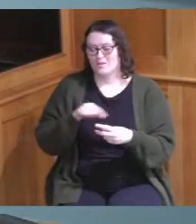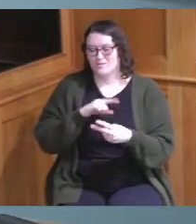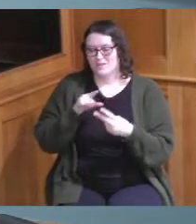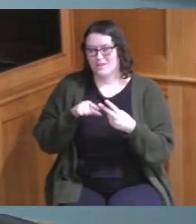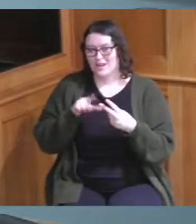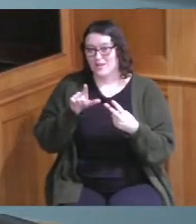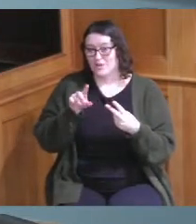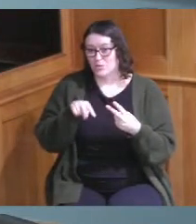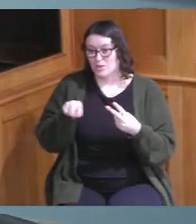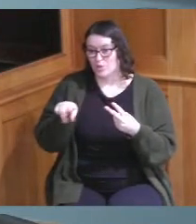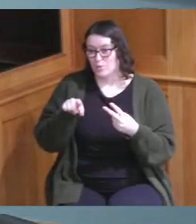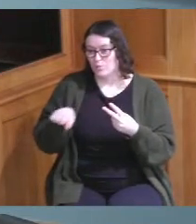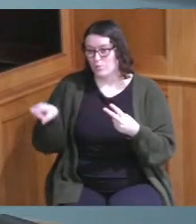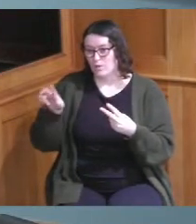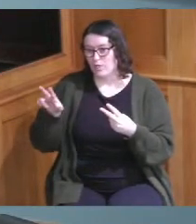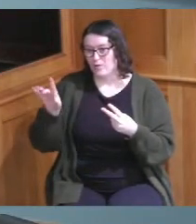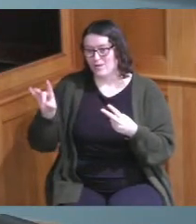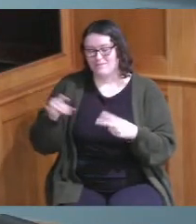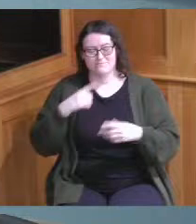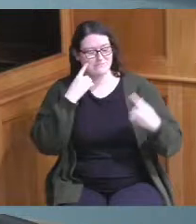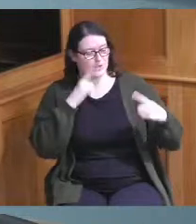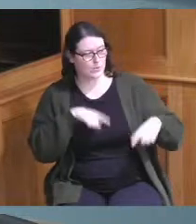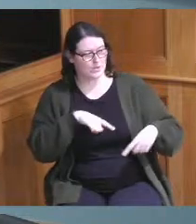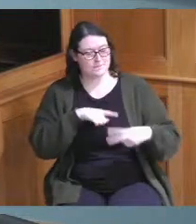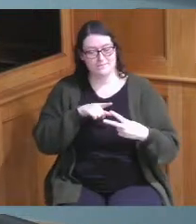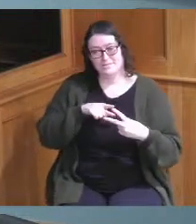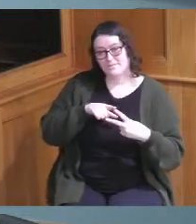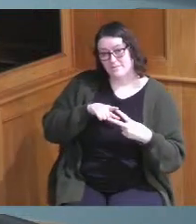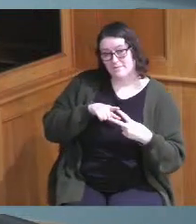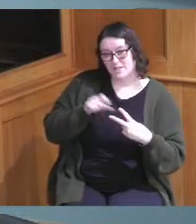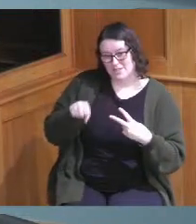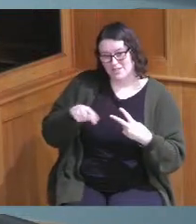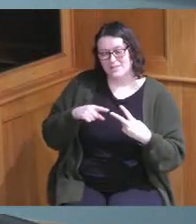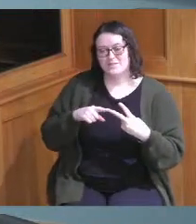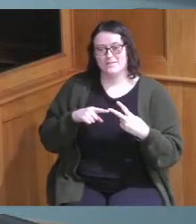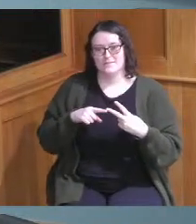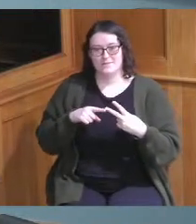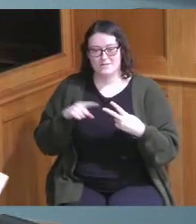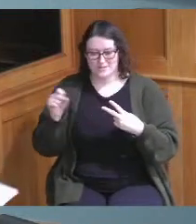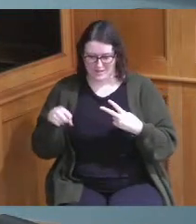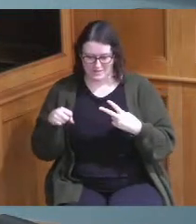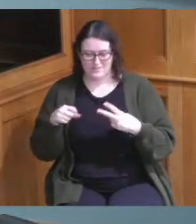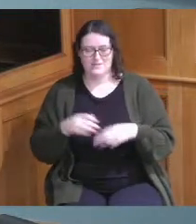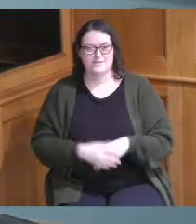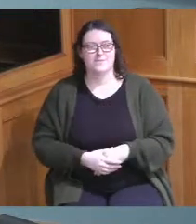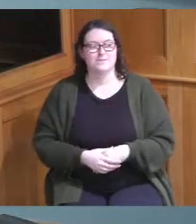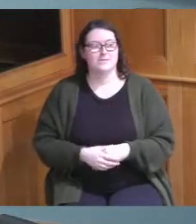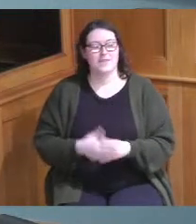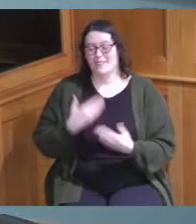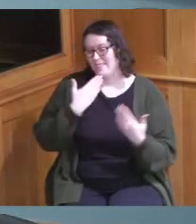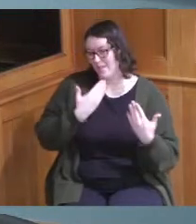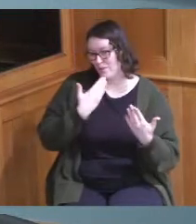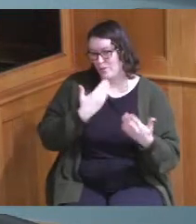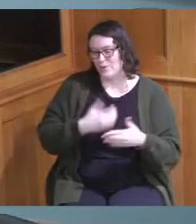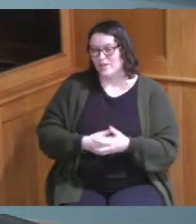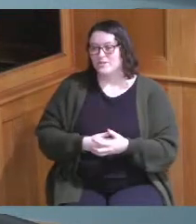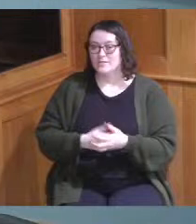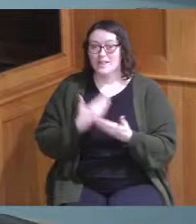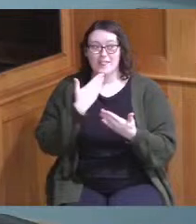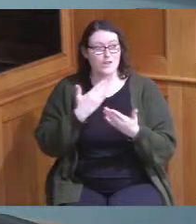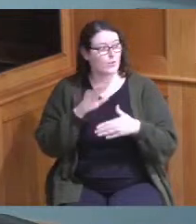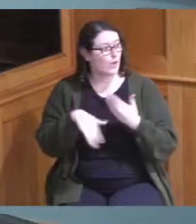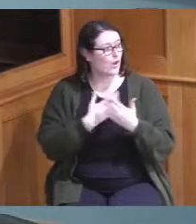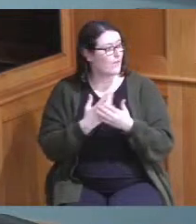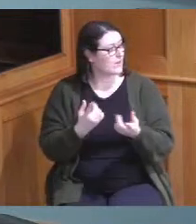22 through 38. Second. Commissioner Dreehouse? Yes, Commissioner Summer Dumas? Yes. thank you. Thank you all for being